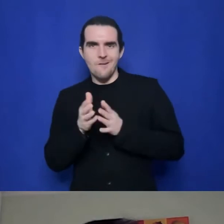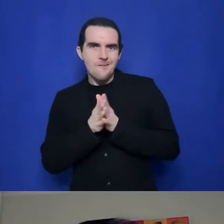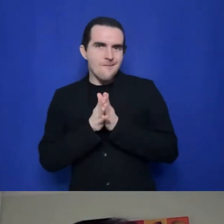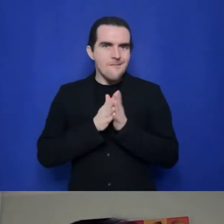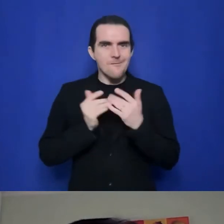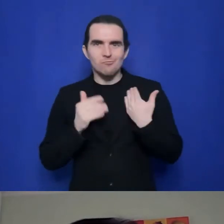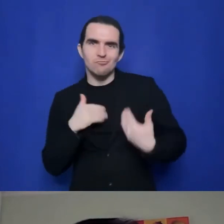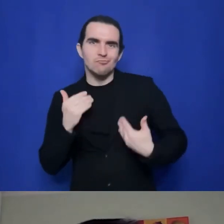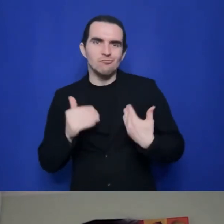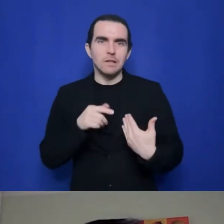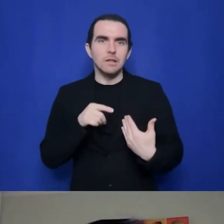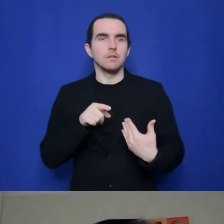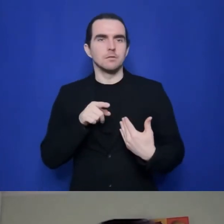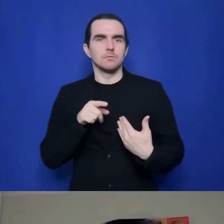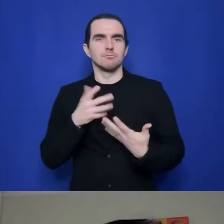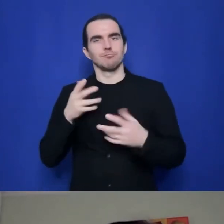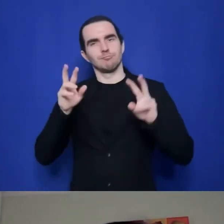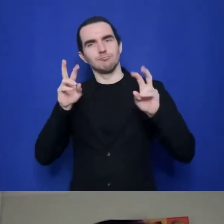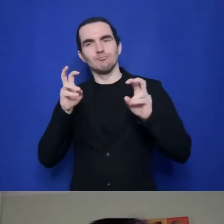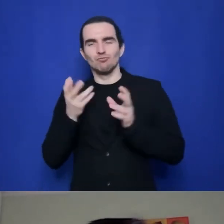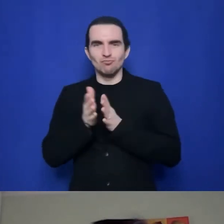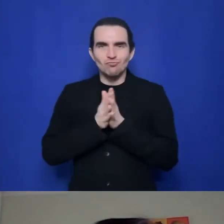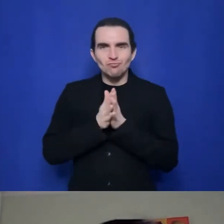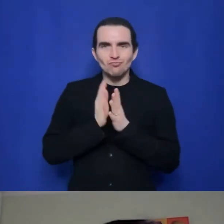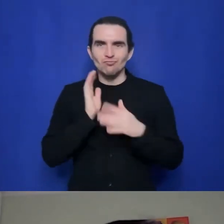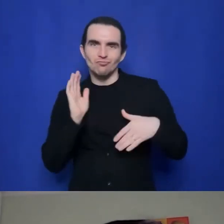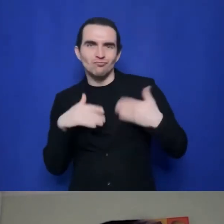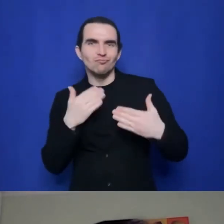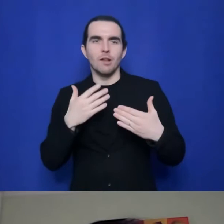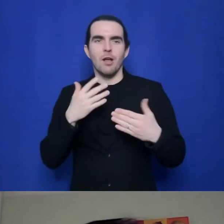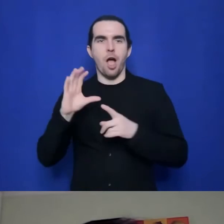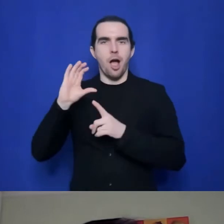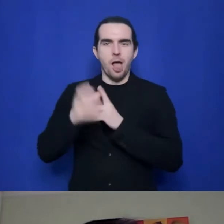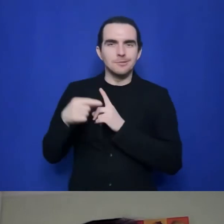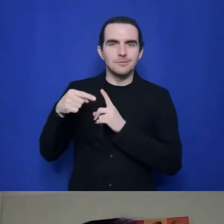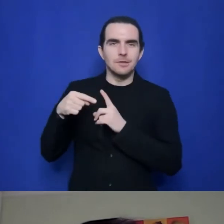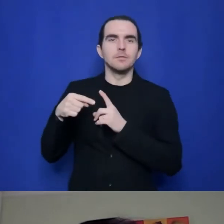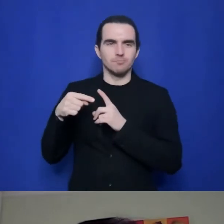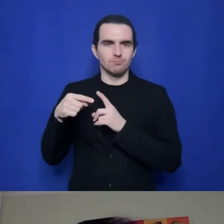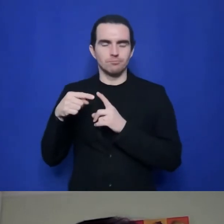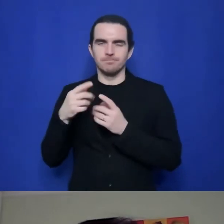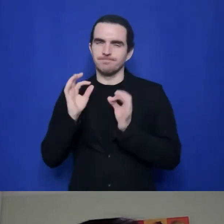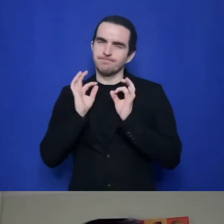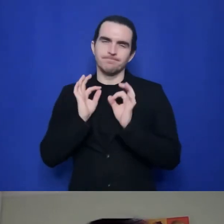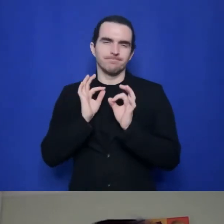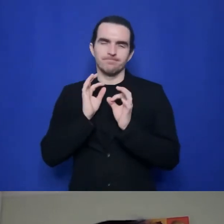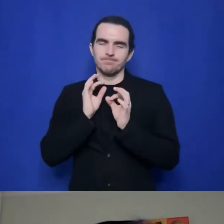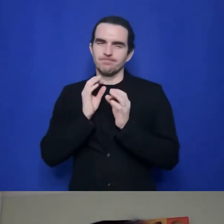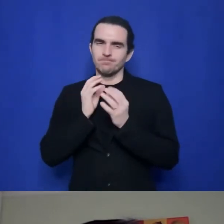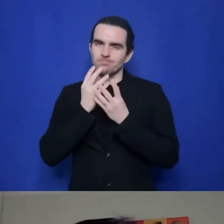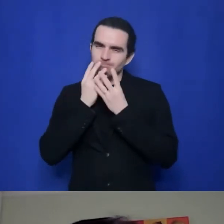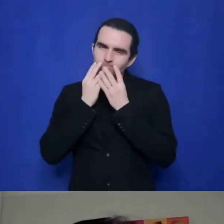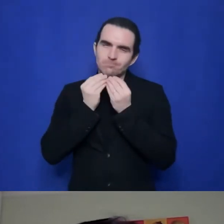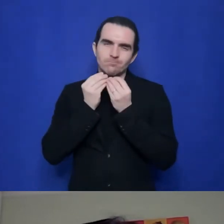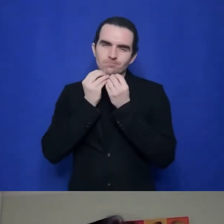grateful to everyone for their support, to my colleagues for their